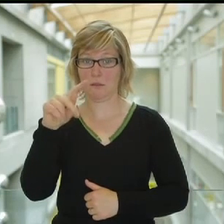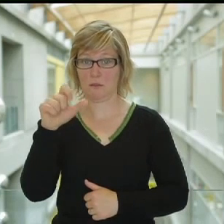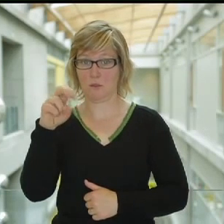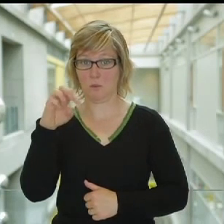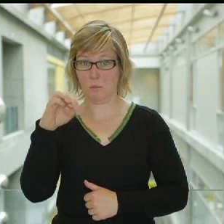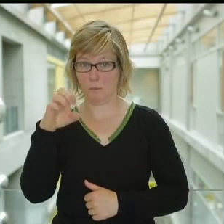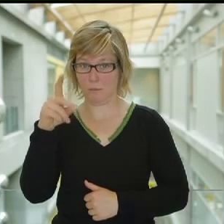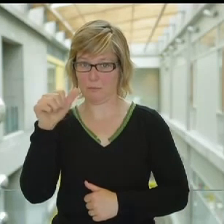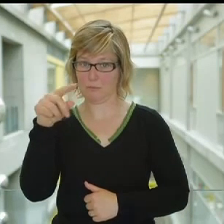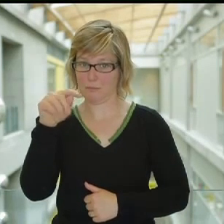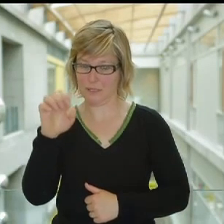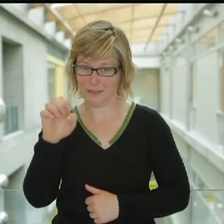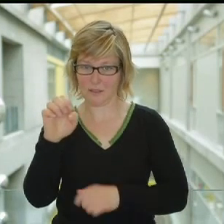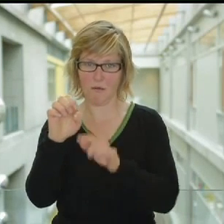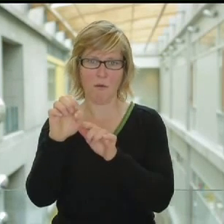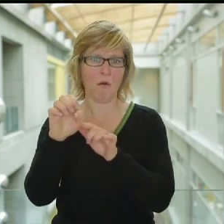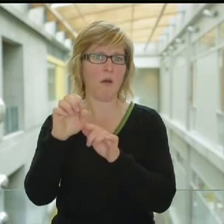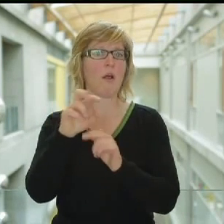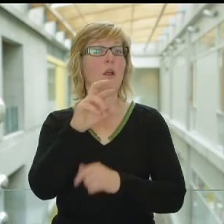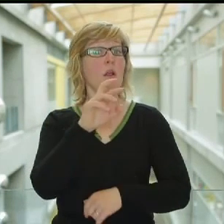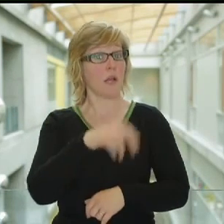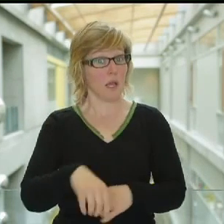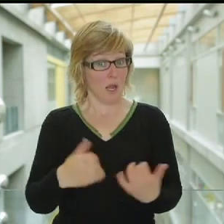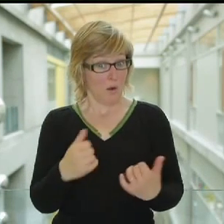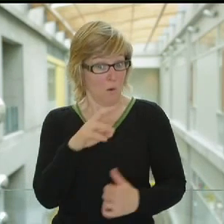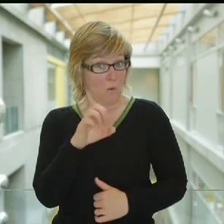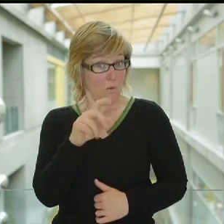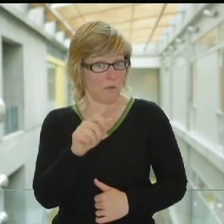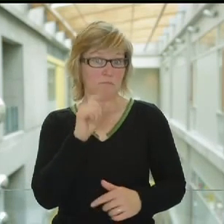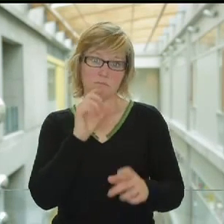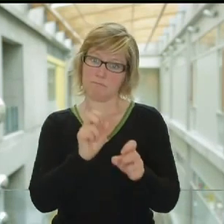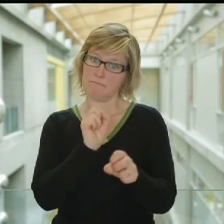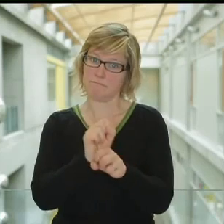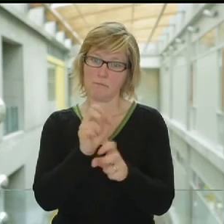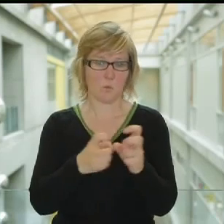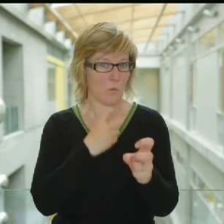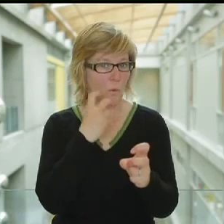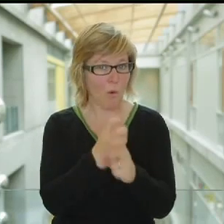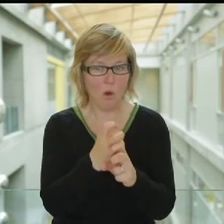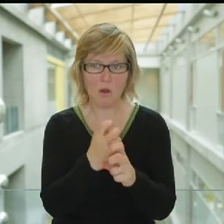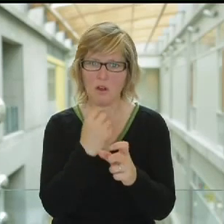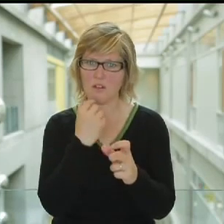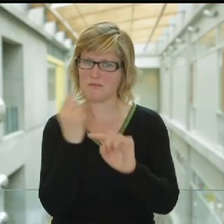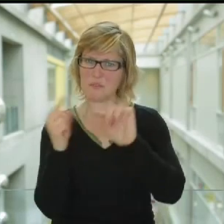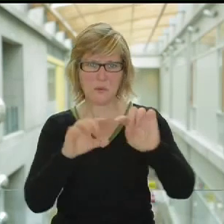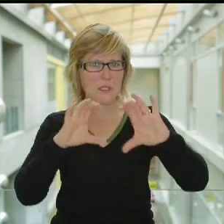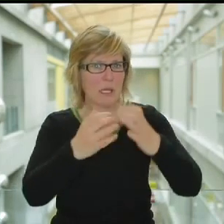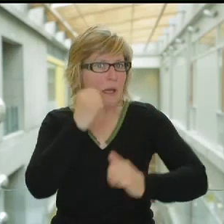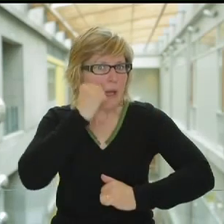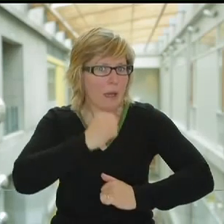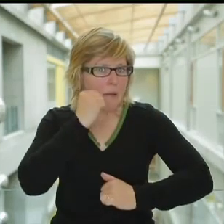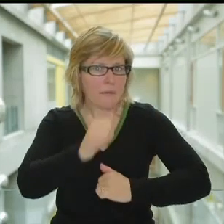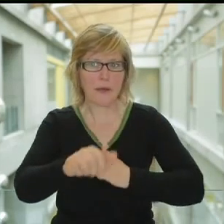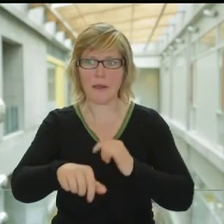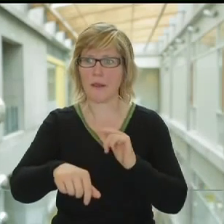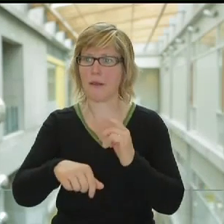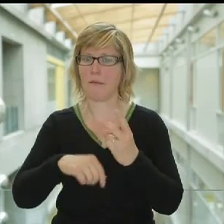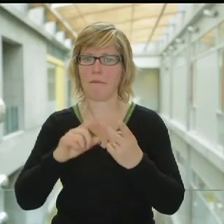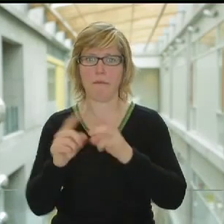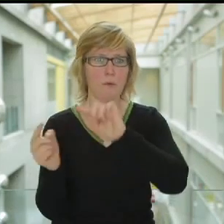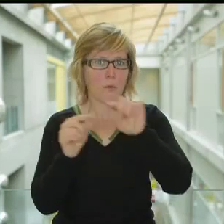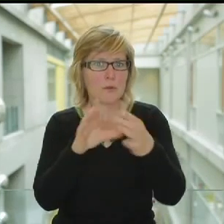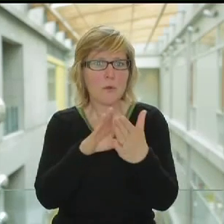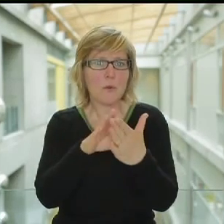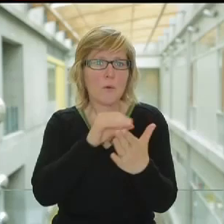every day, she goes to the learning center to get extra help after class, and she also helps other students in the class, which is a